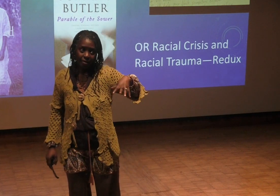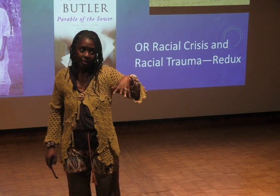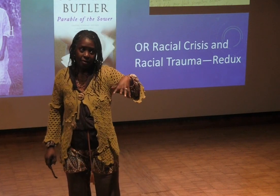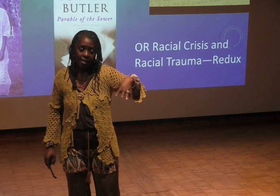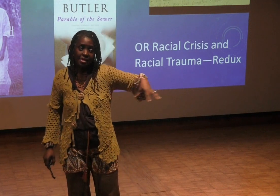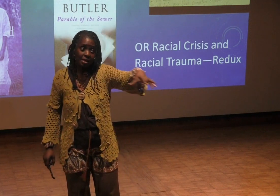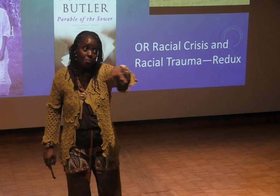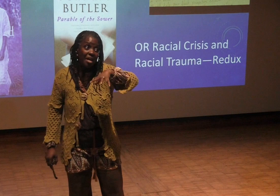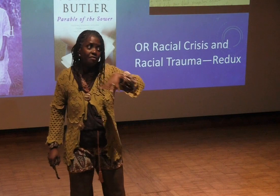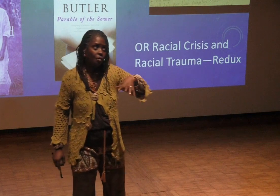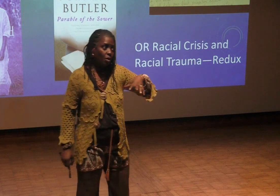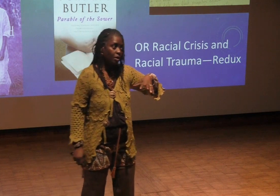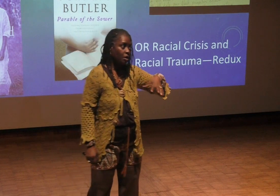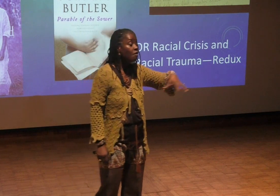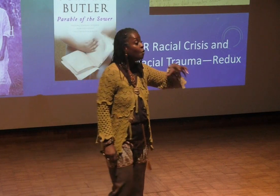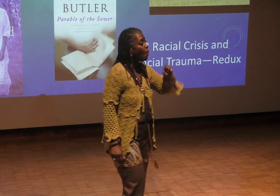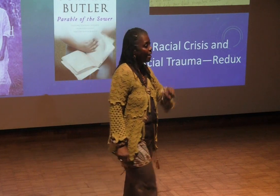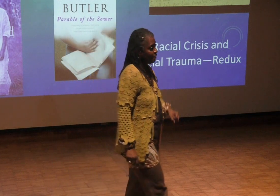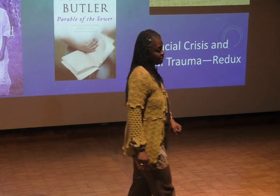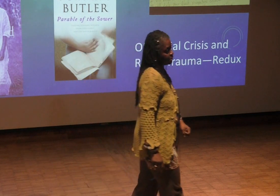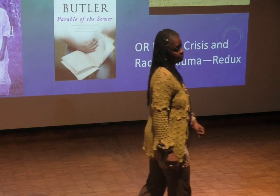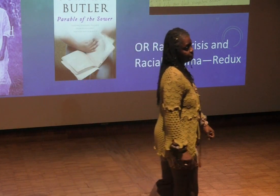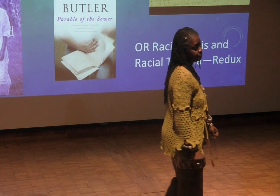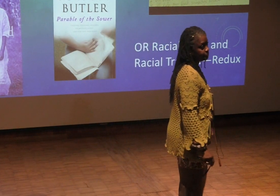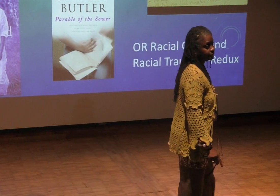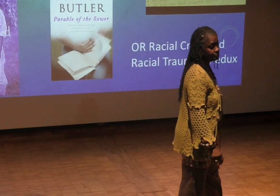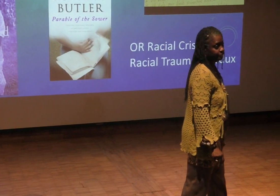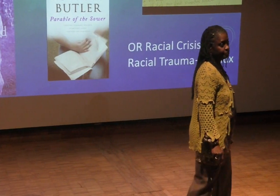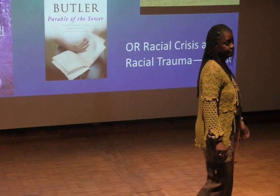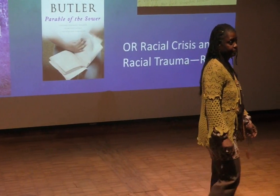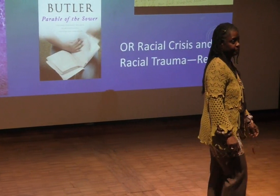water is a metaphor for whiteness.